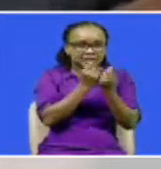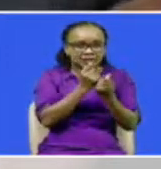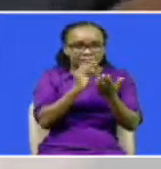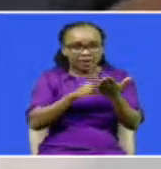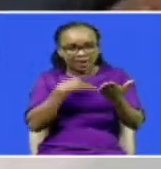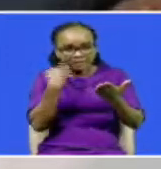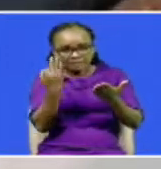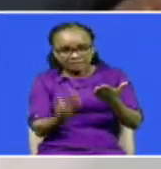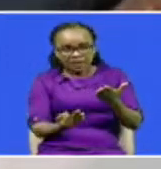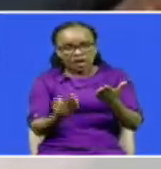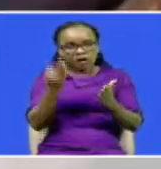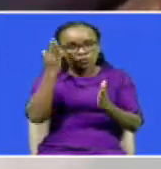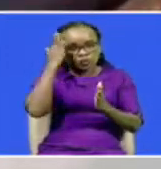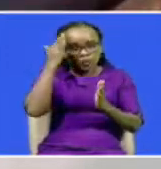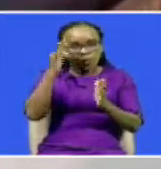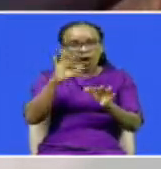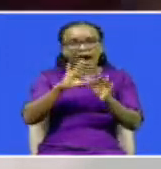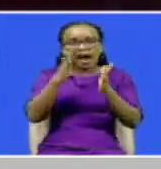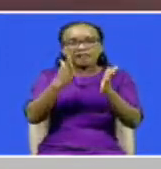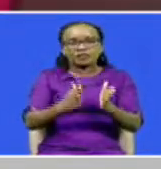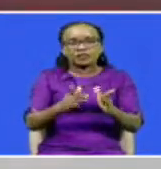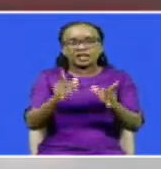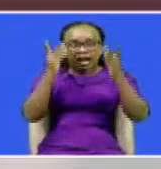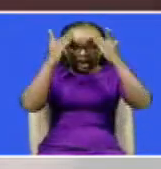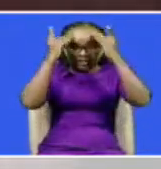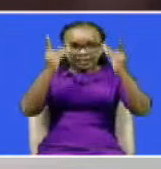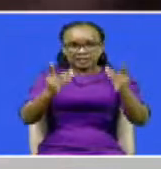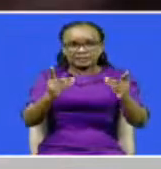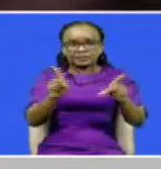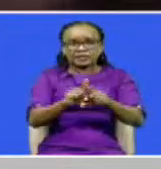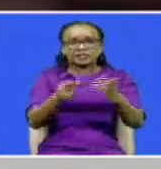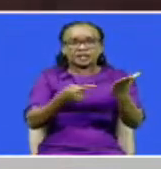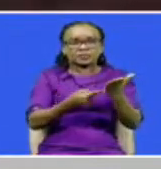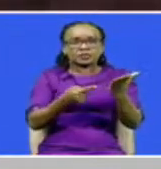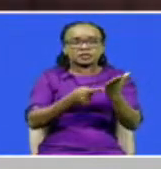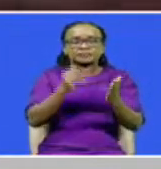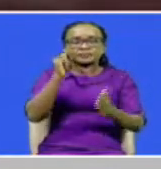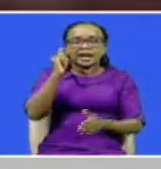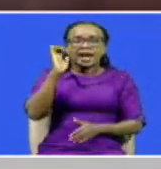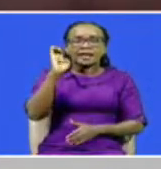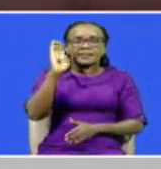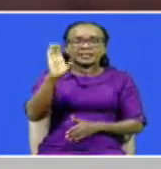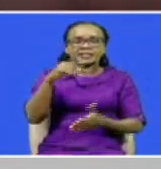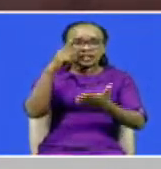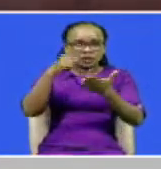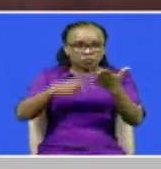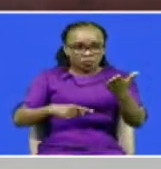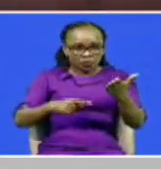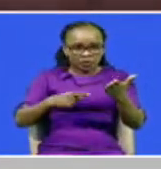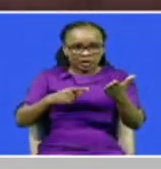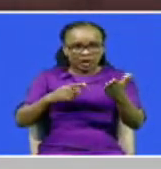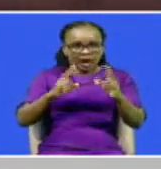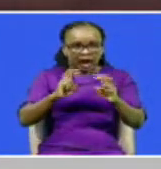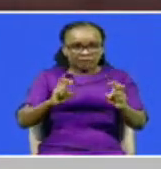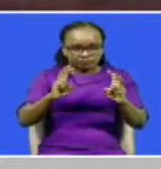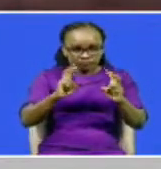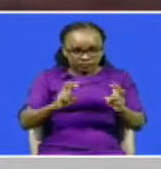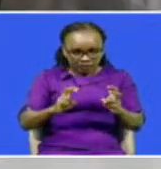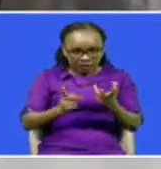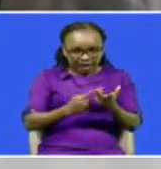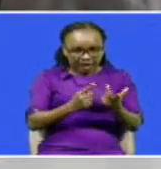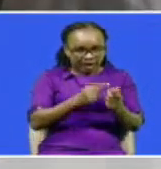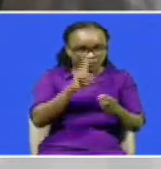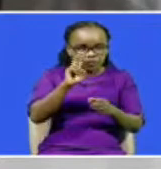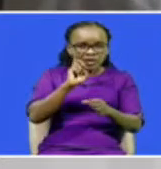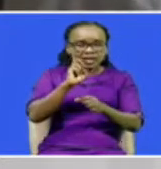to identify a voter. The decision to go digital, IEBC says, followed the post-mortem analysis of the